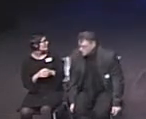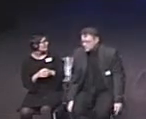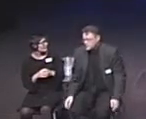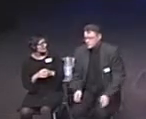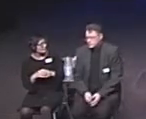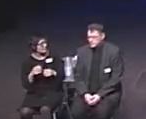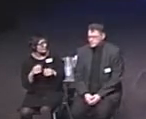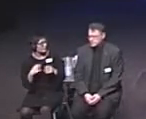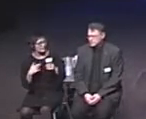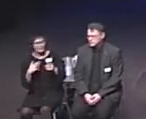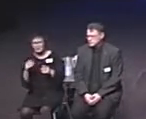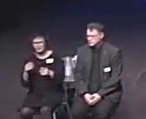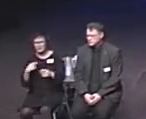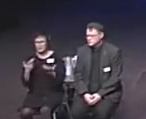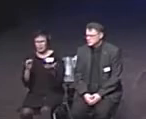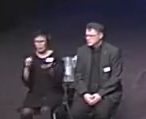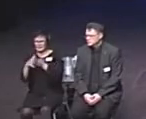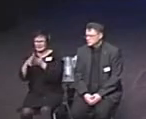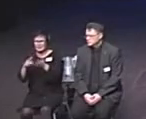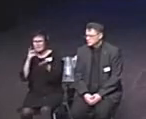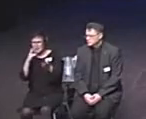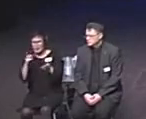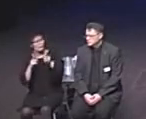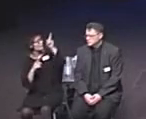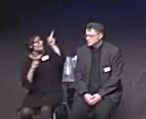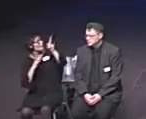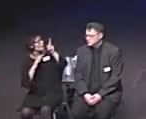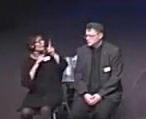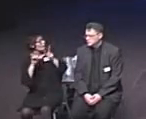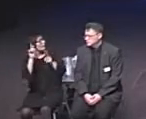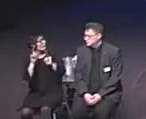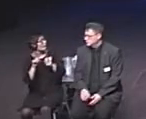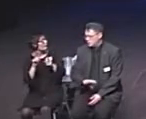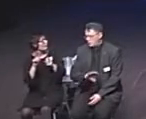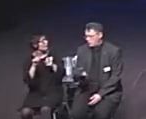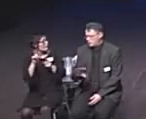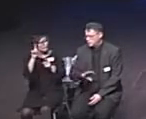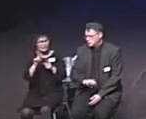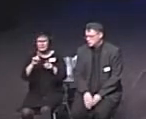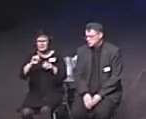I don't know if I can point, otherwise I have to tell you again. You can see the first curved part